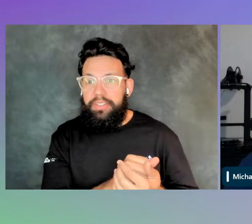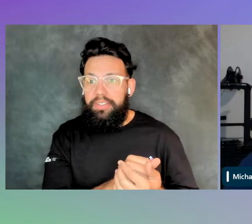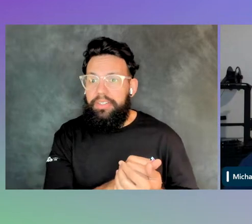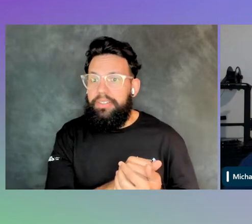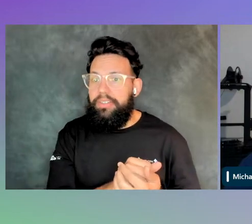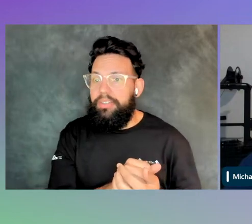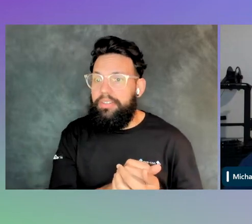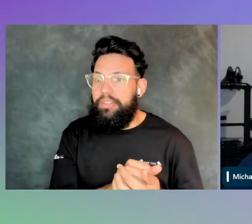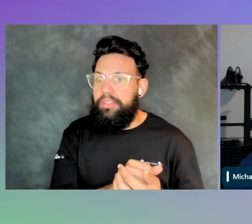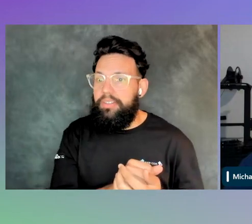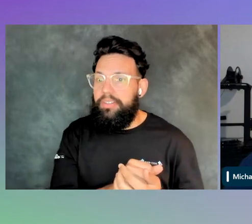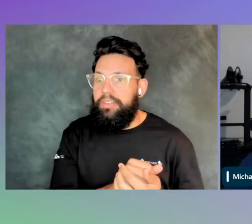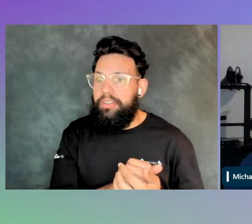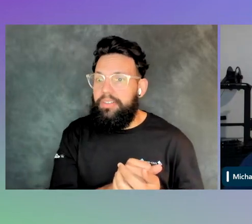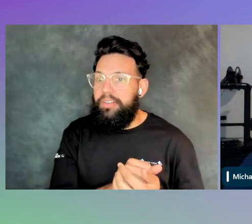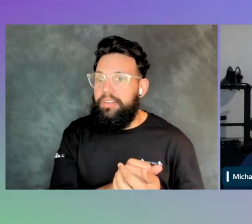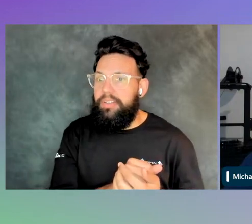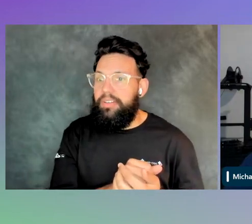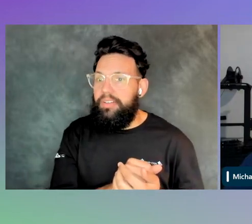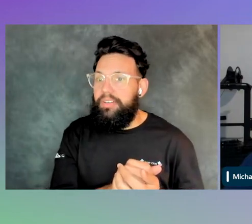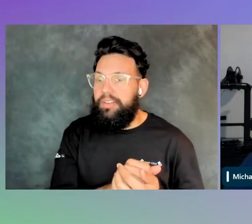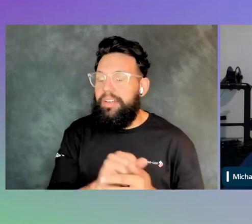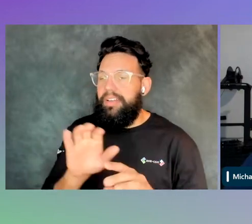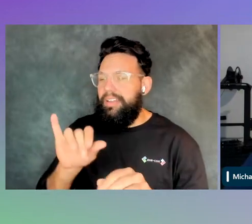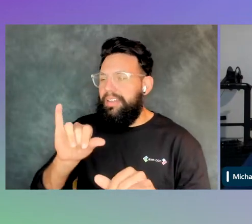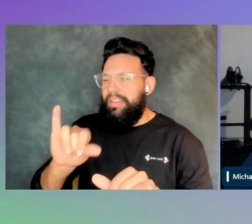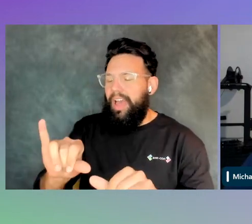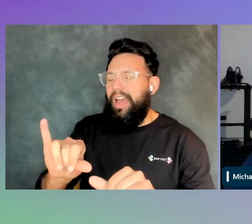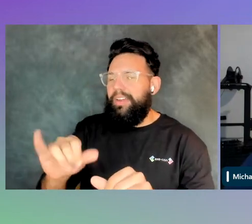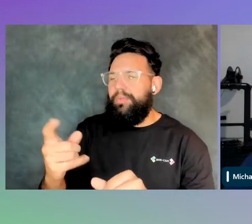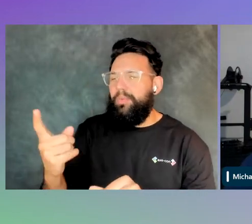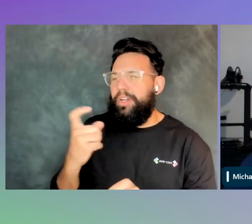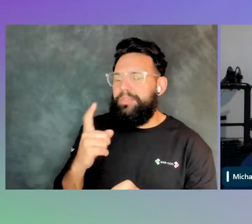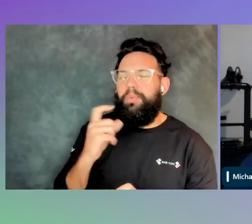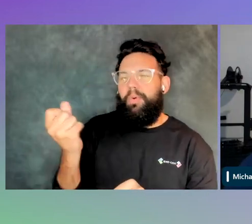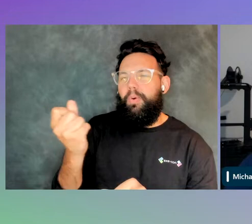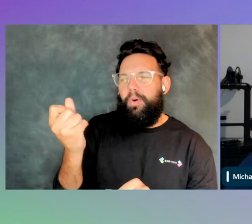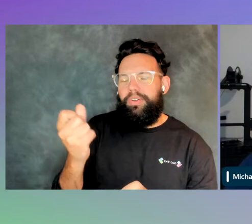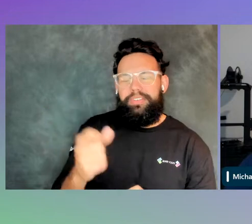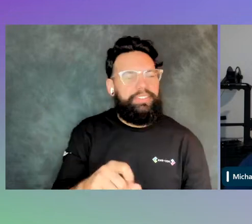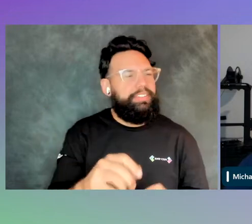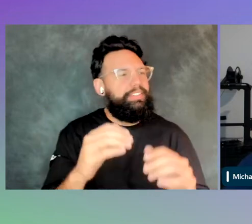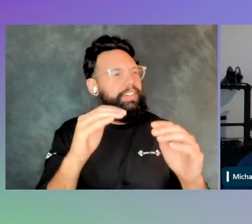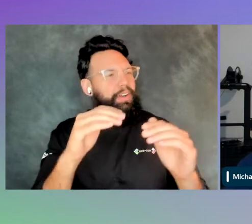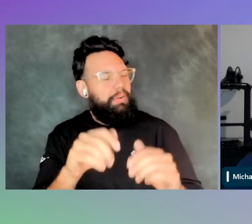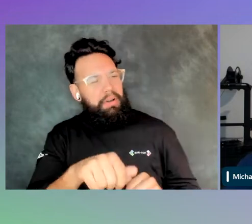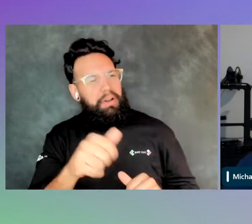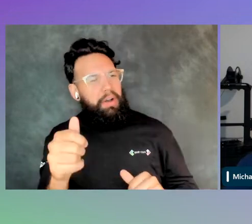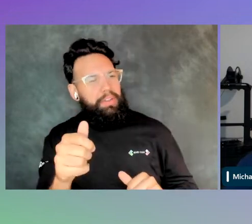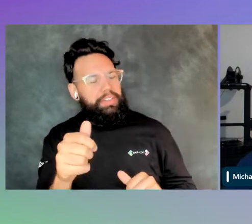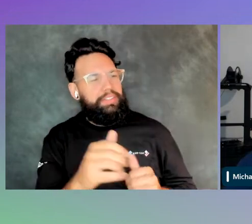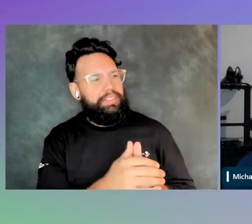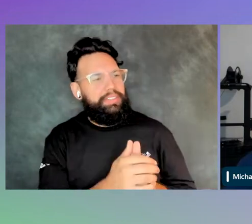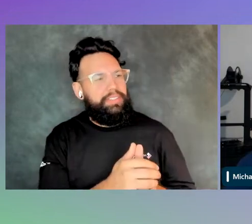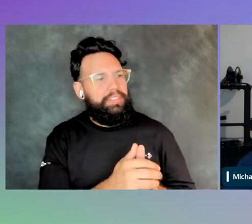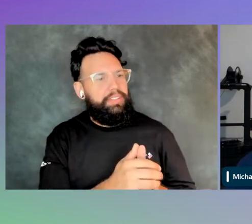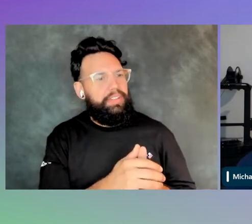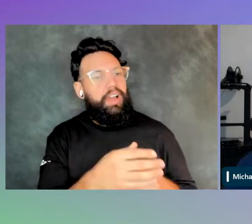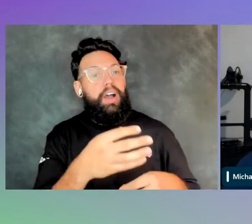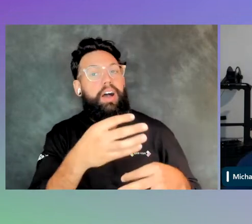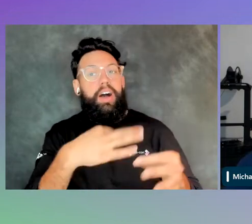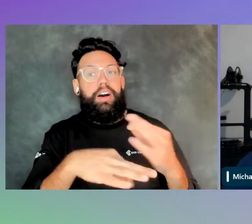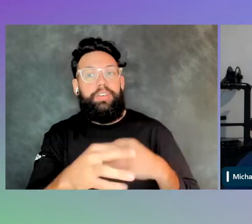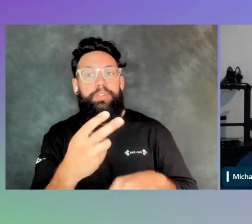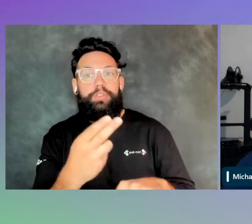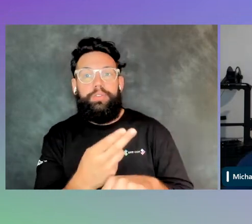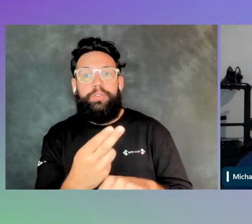to. I'll give a thought afterwards. Okay, so the alternative to utilizing Xcore would actually be, my assumption